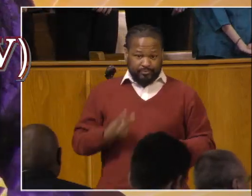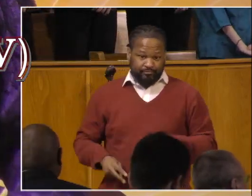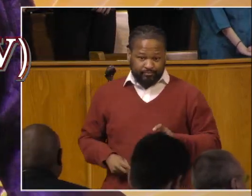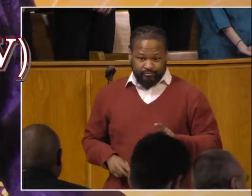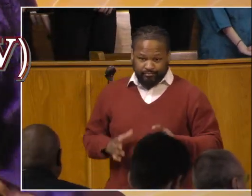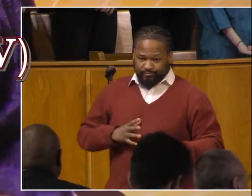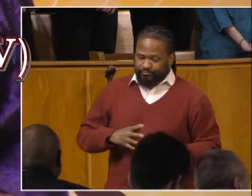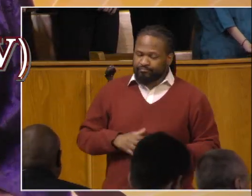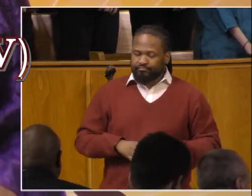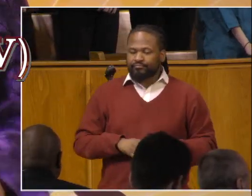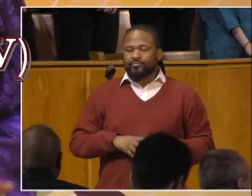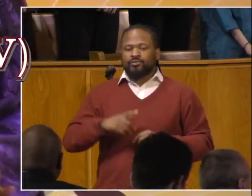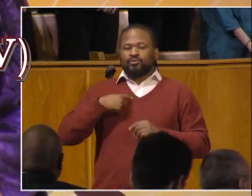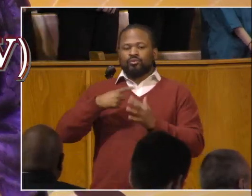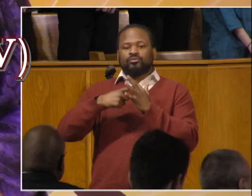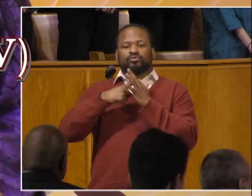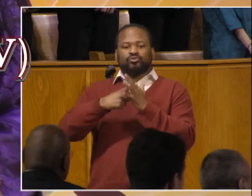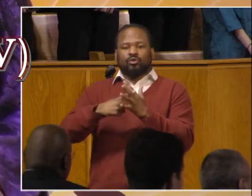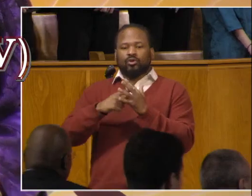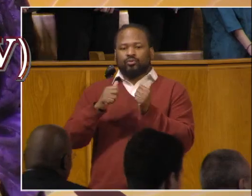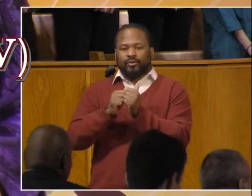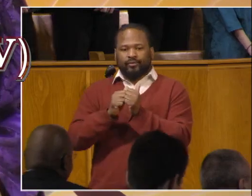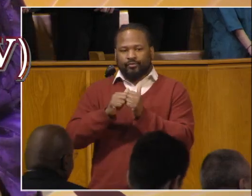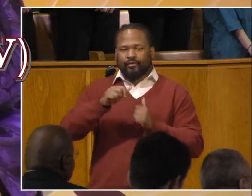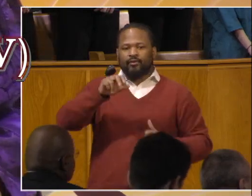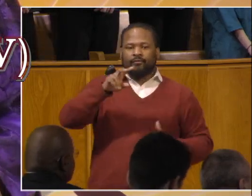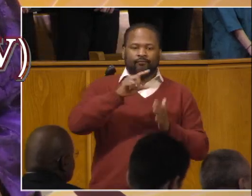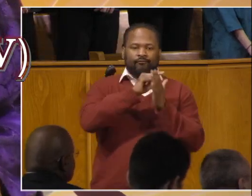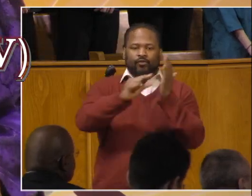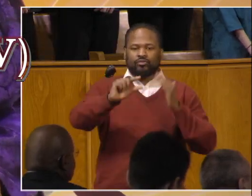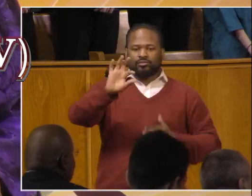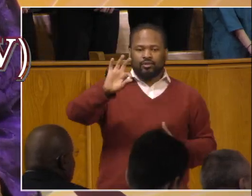And we're going to start around verse